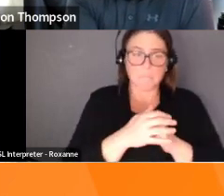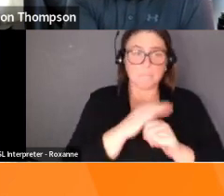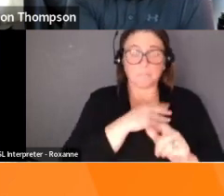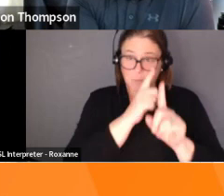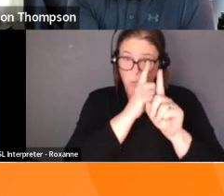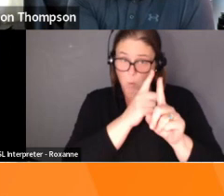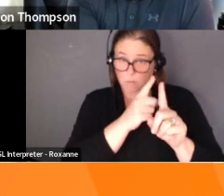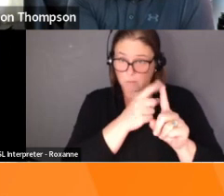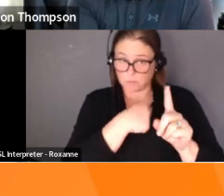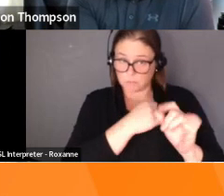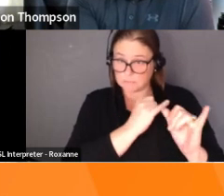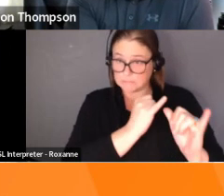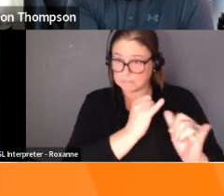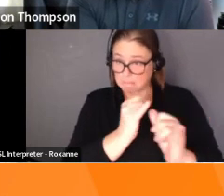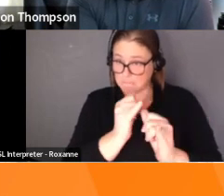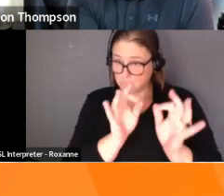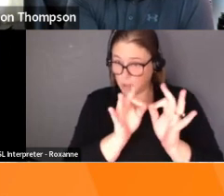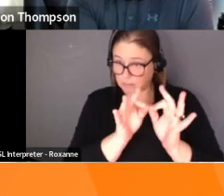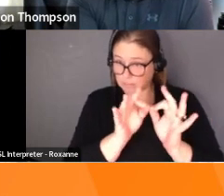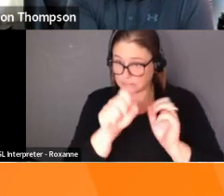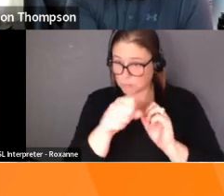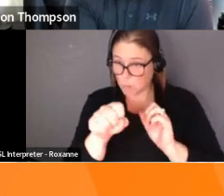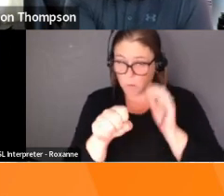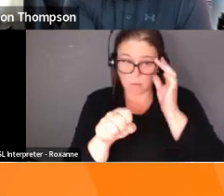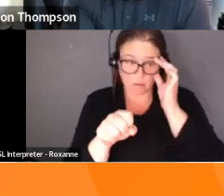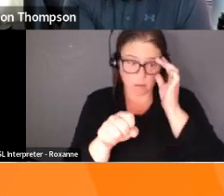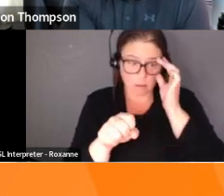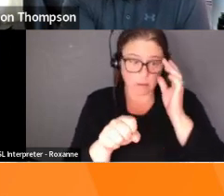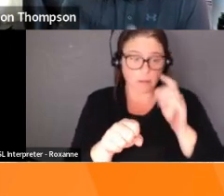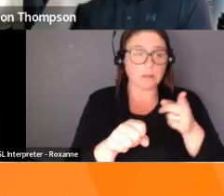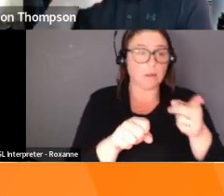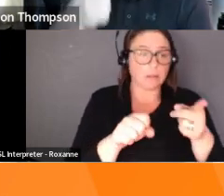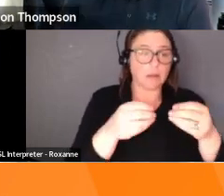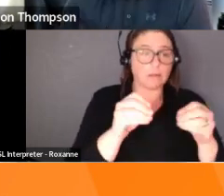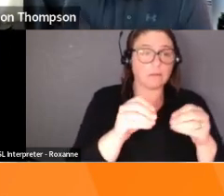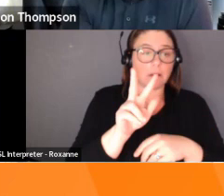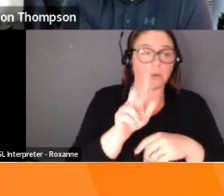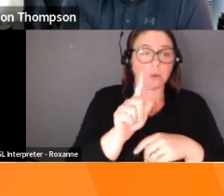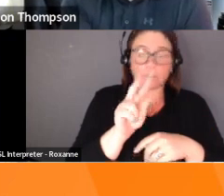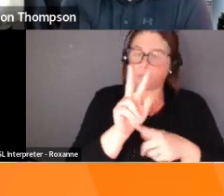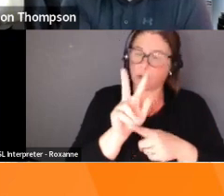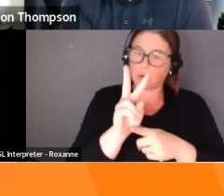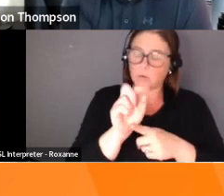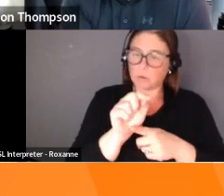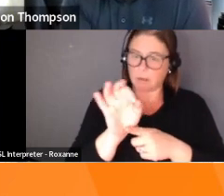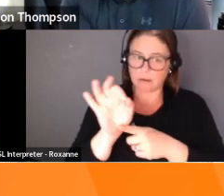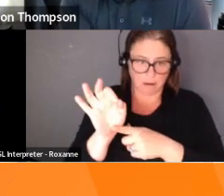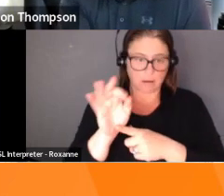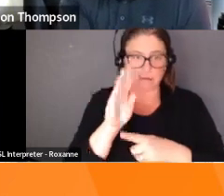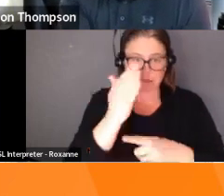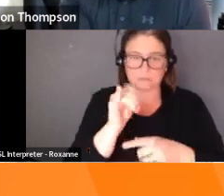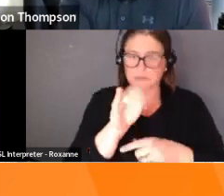we all at the same price? Okay, now MAP pricing is $32.99, so hooray, everyone's at the same price.